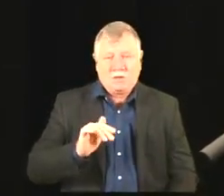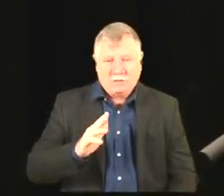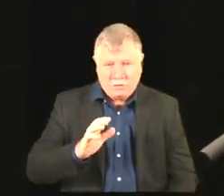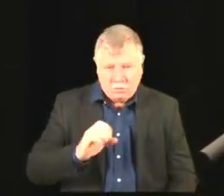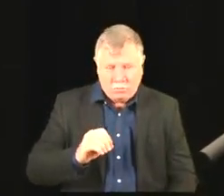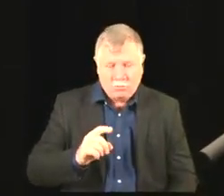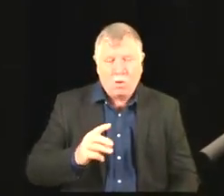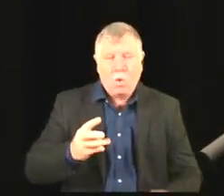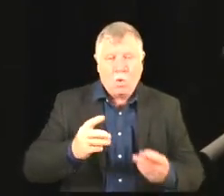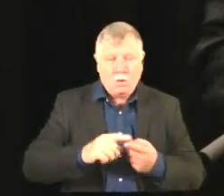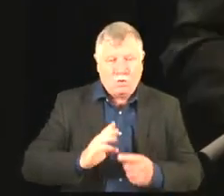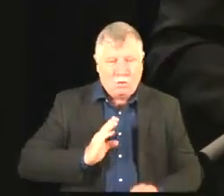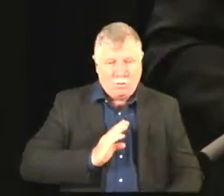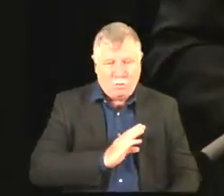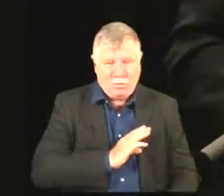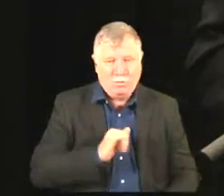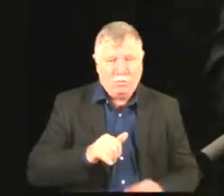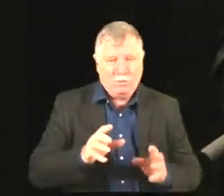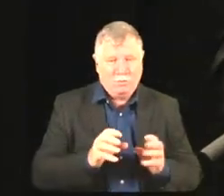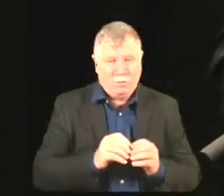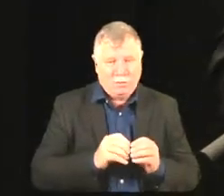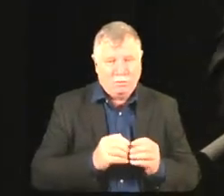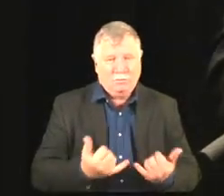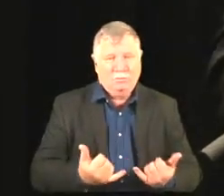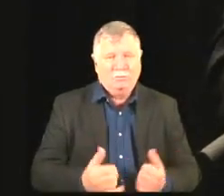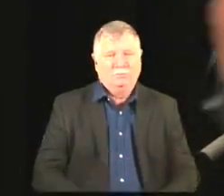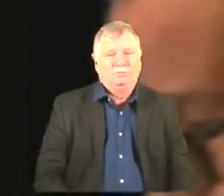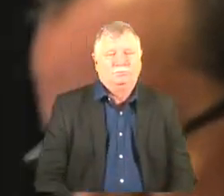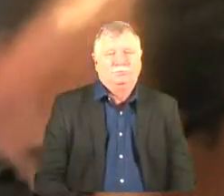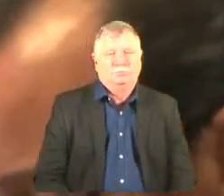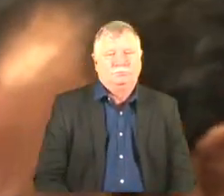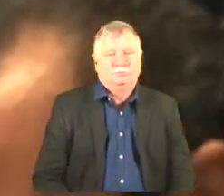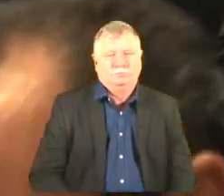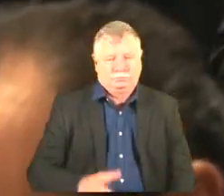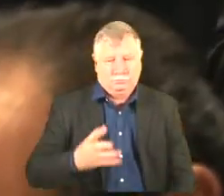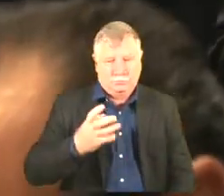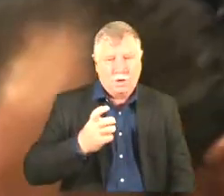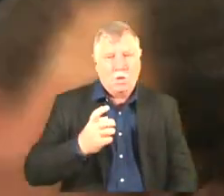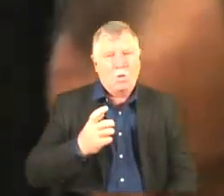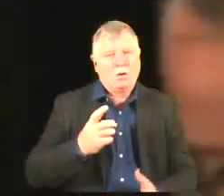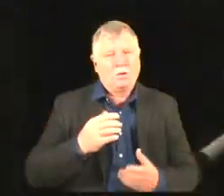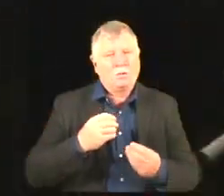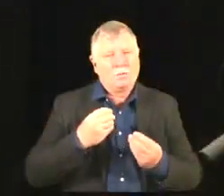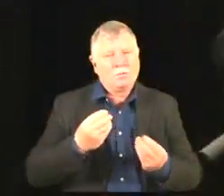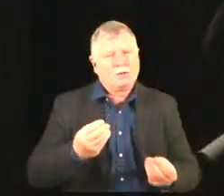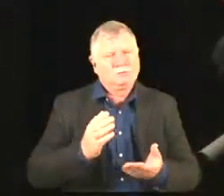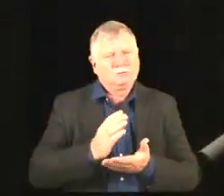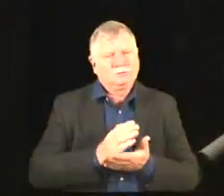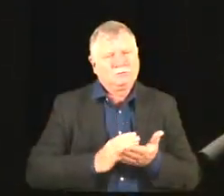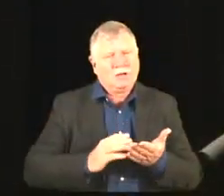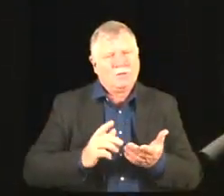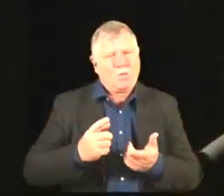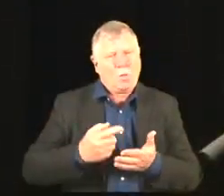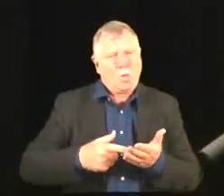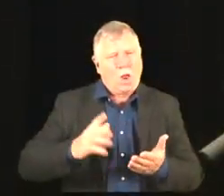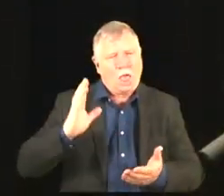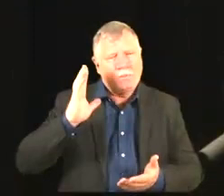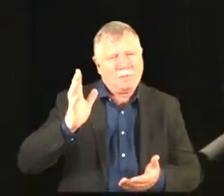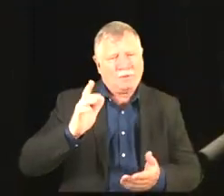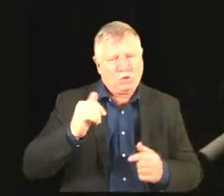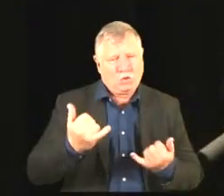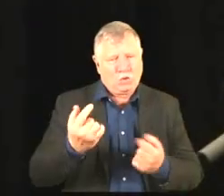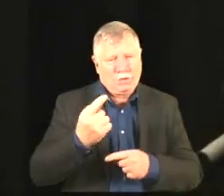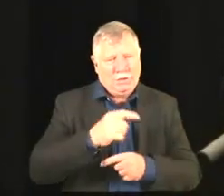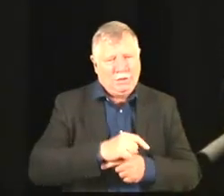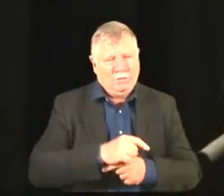to the board meeting today. So just wanted to provide some context on the presentation you're going to hear